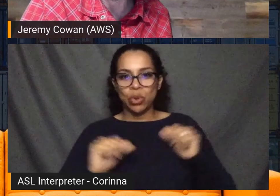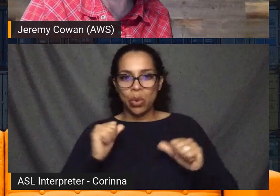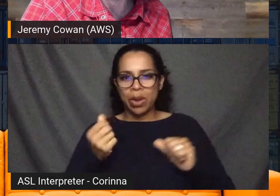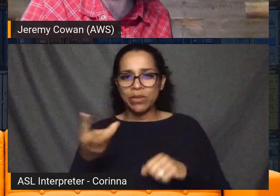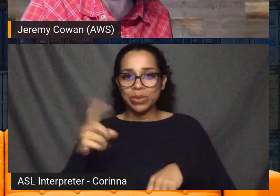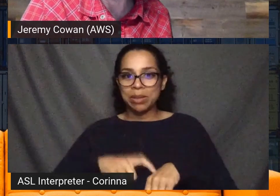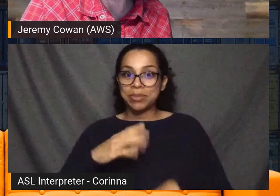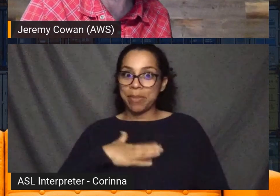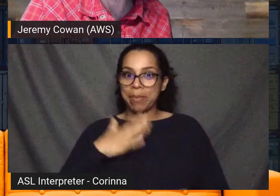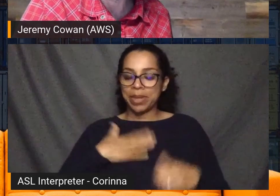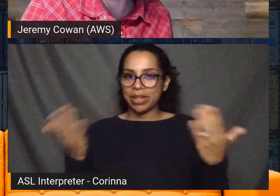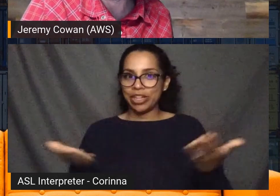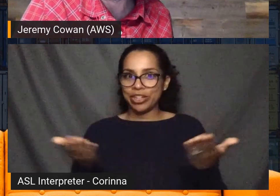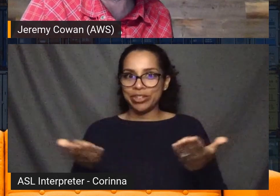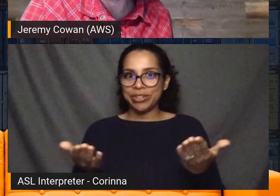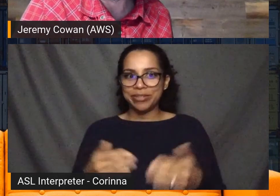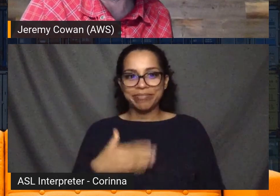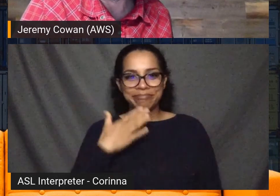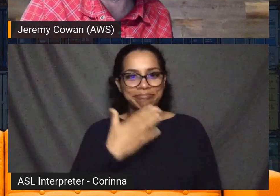today. Thanks.